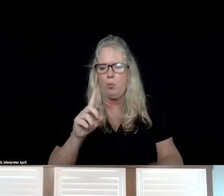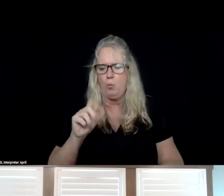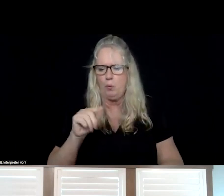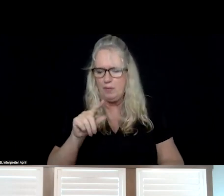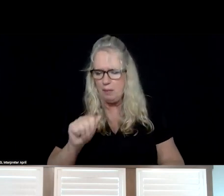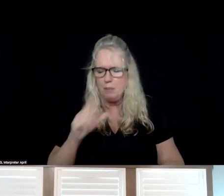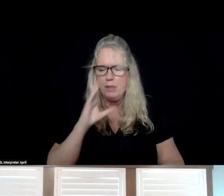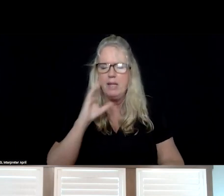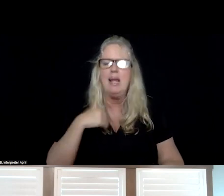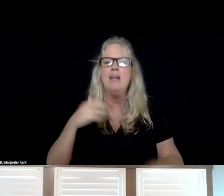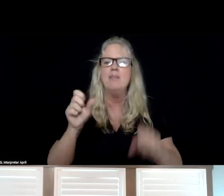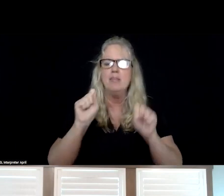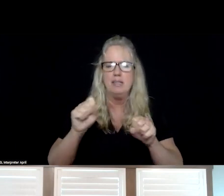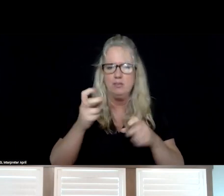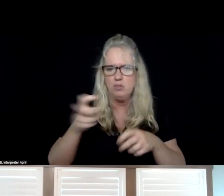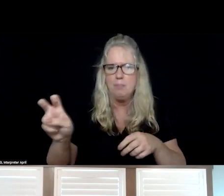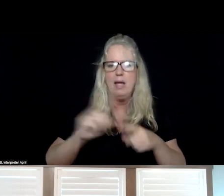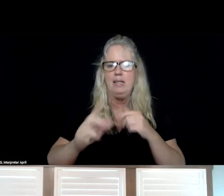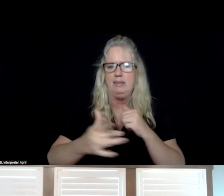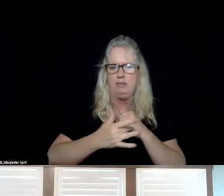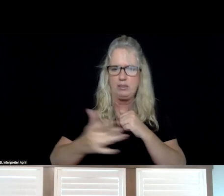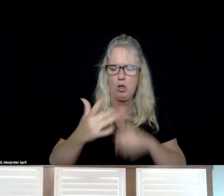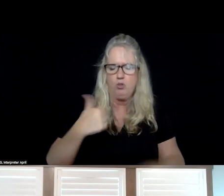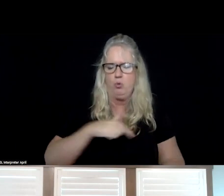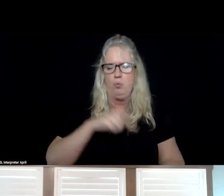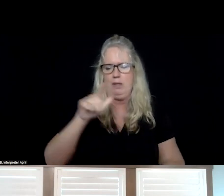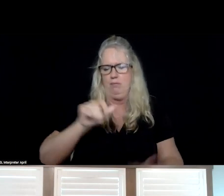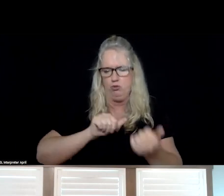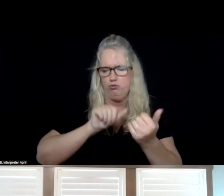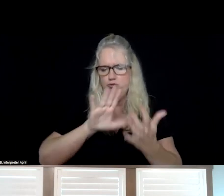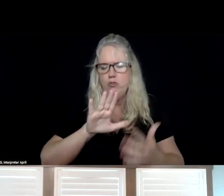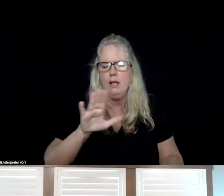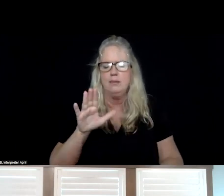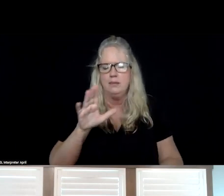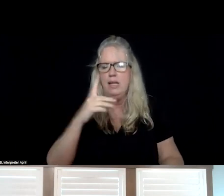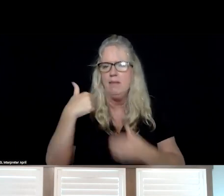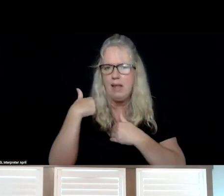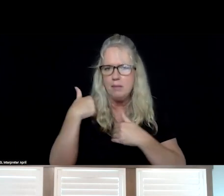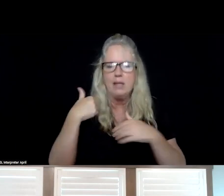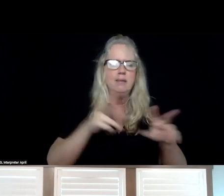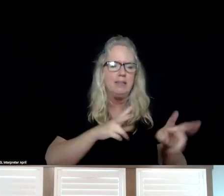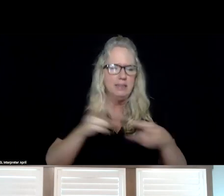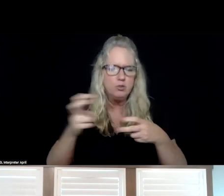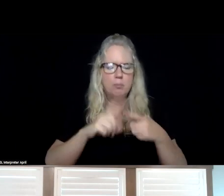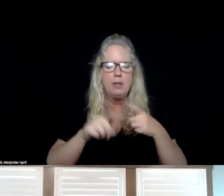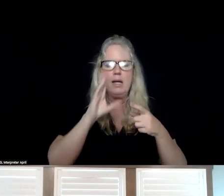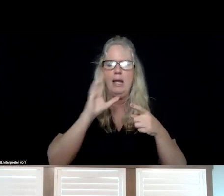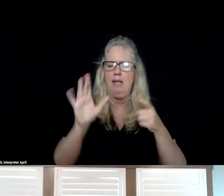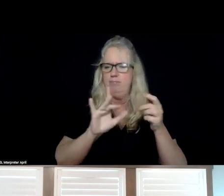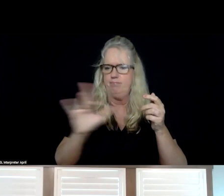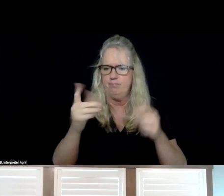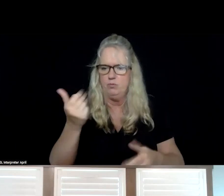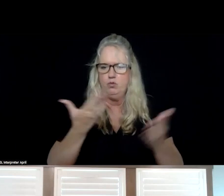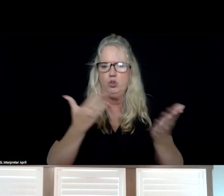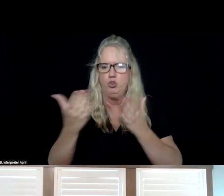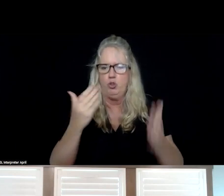transfer capabilities and technologies. We need to address liability issues and locations with service gaps. We